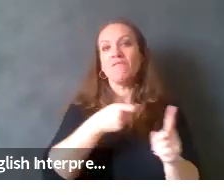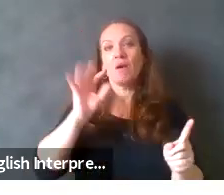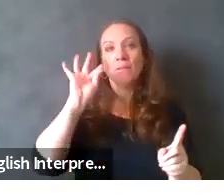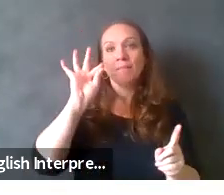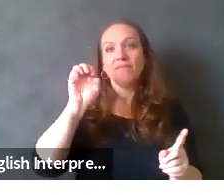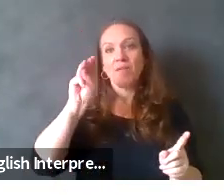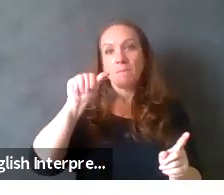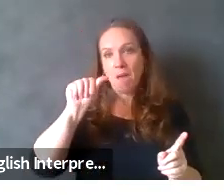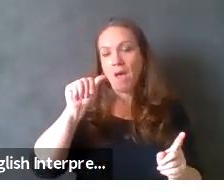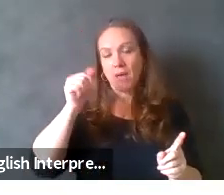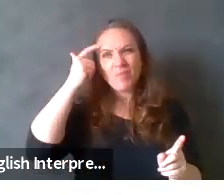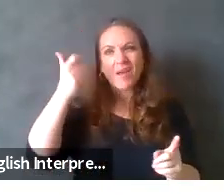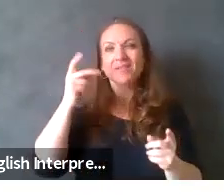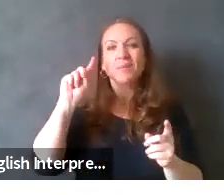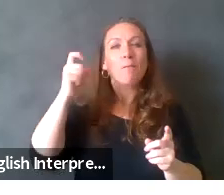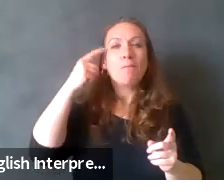this.